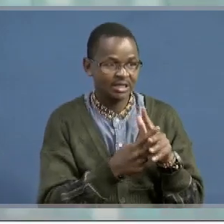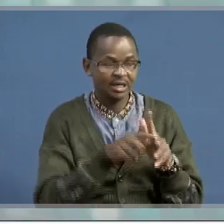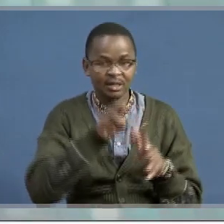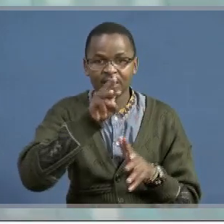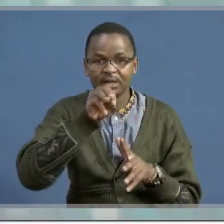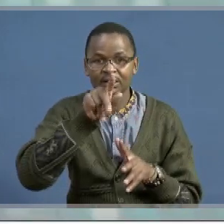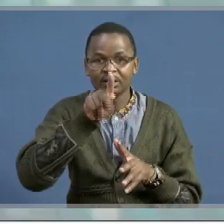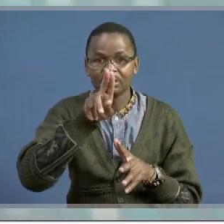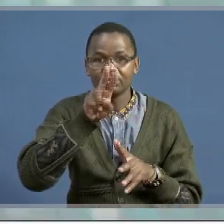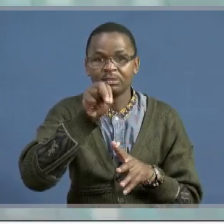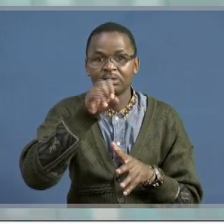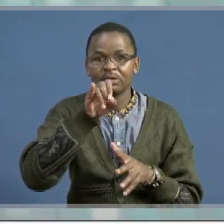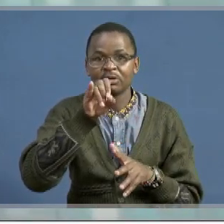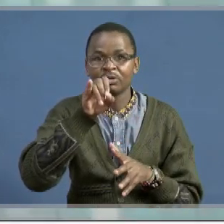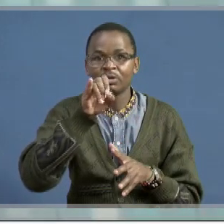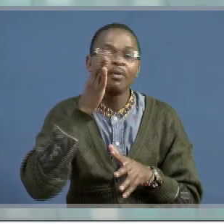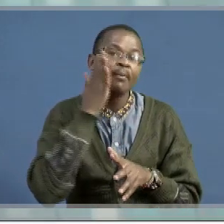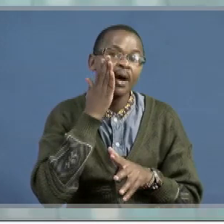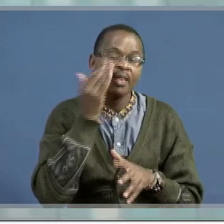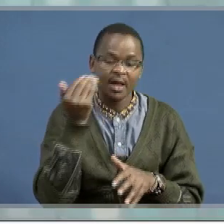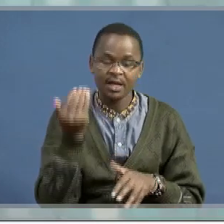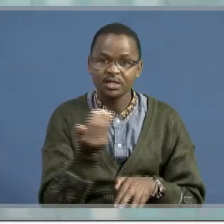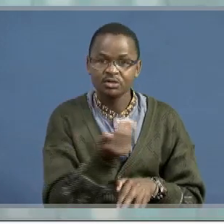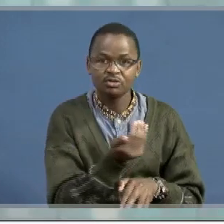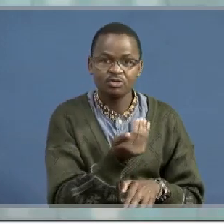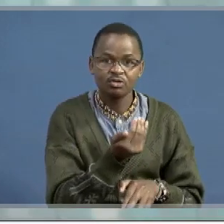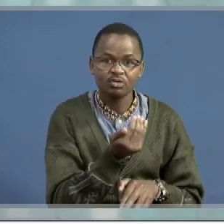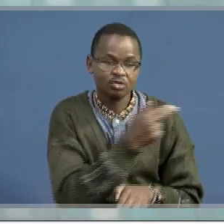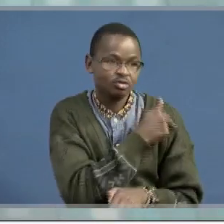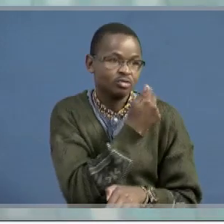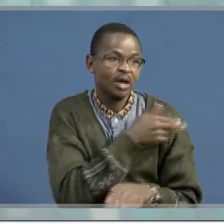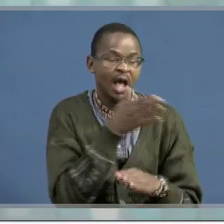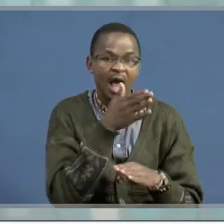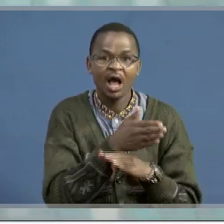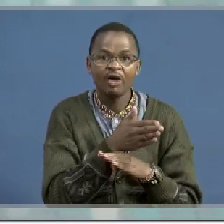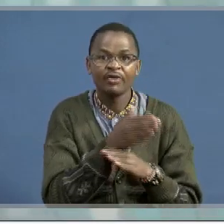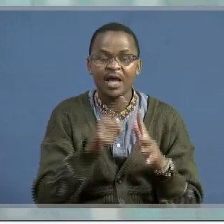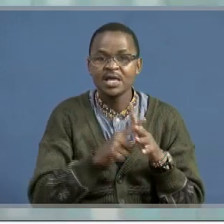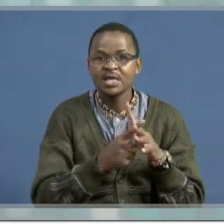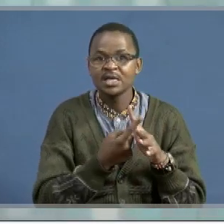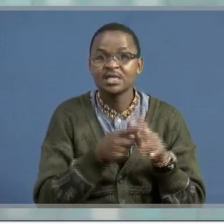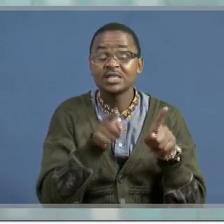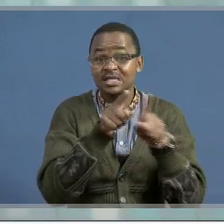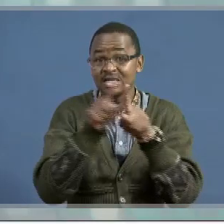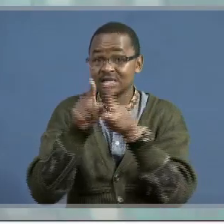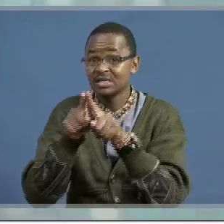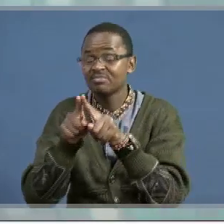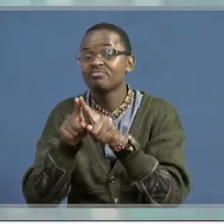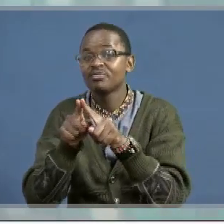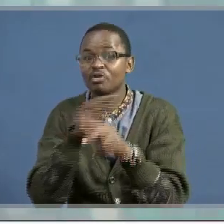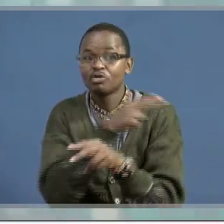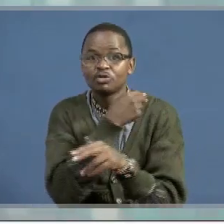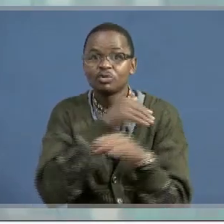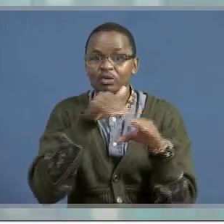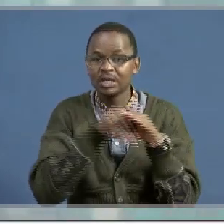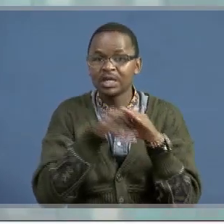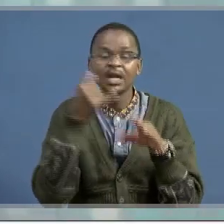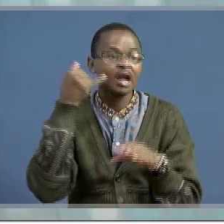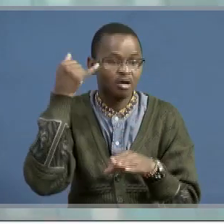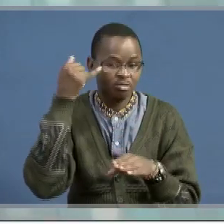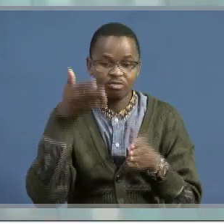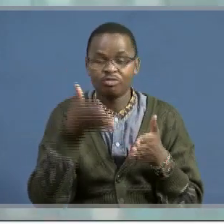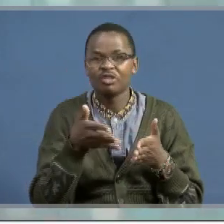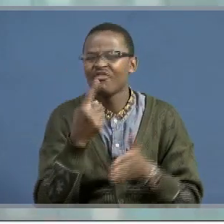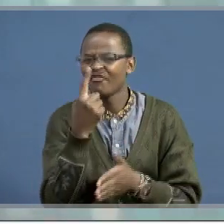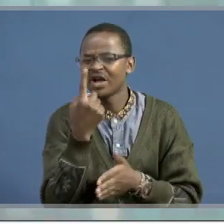Makueni Mother and Child Specialist Hospital weeks after she inaugurated a similar facility in Nakuru. This will